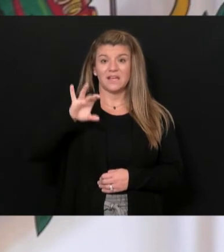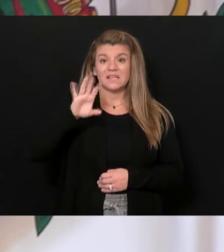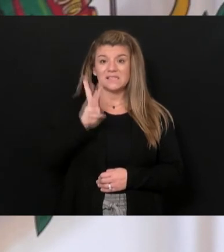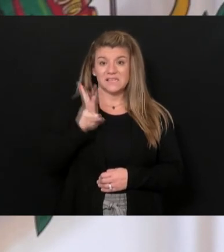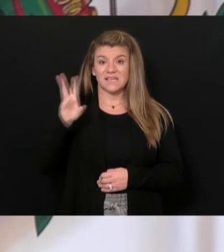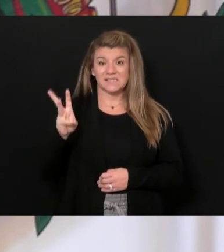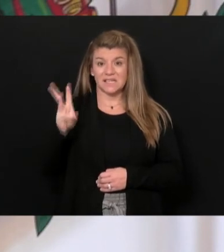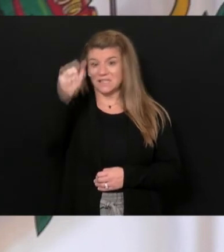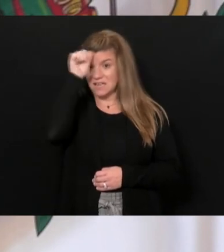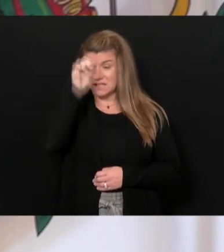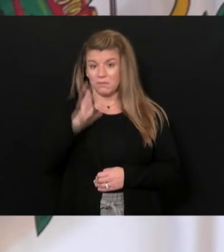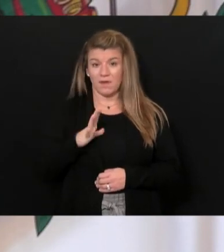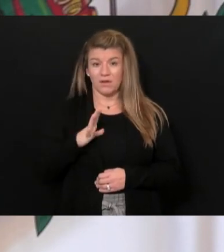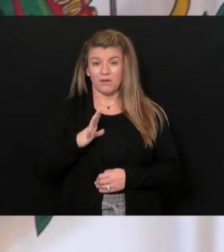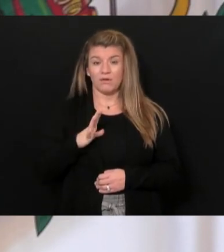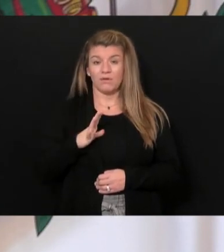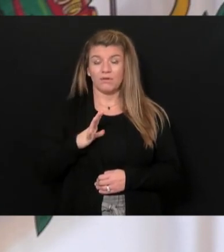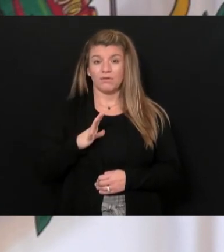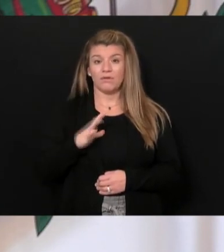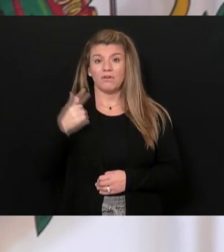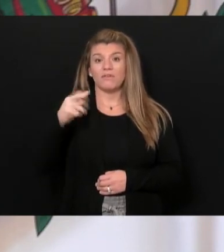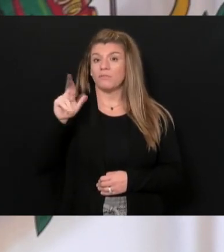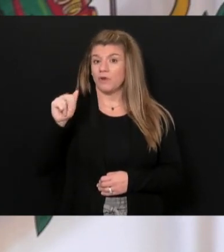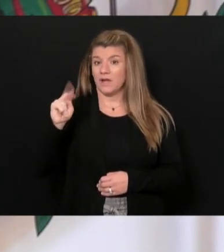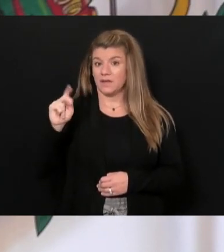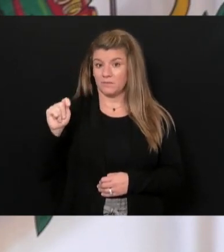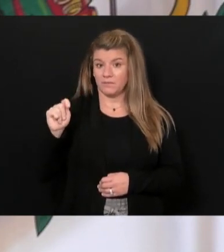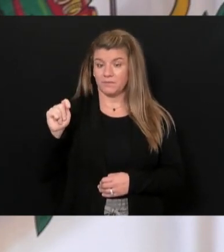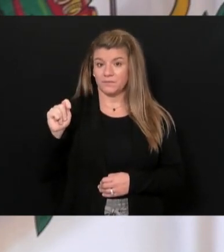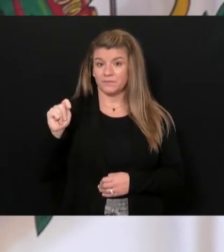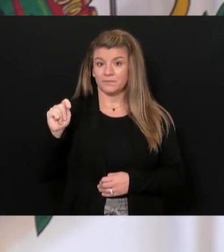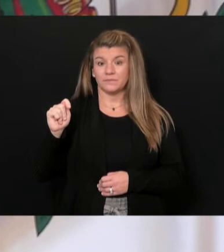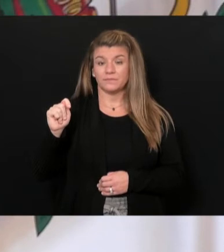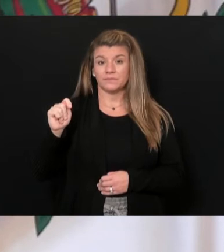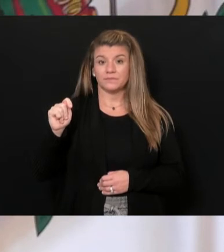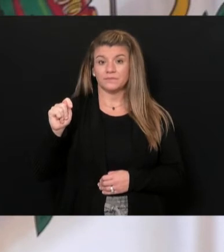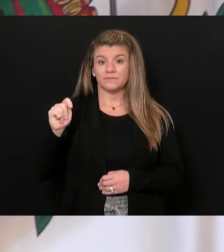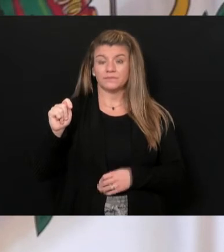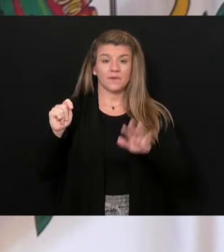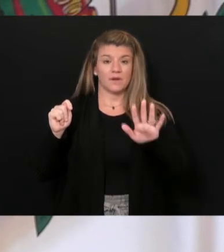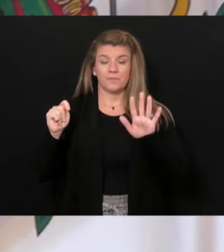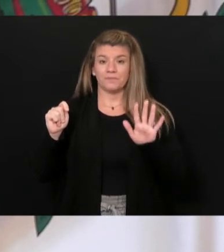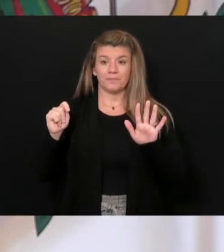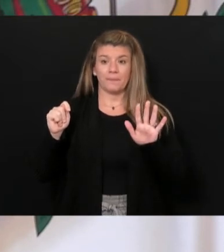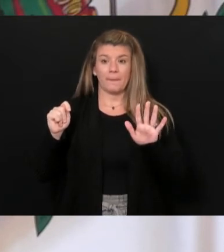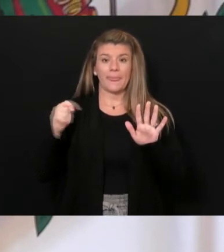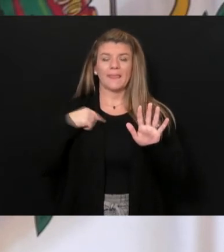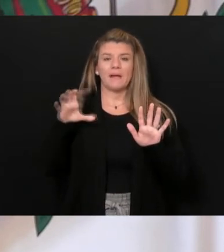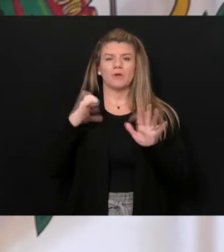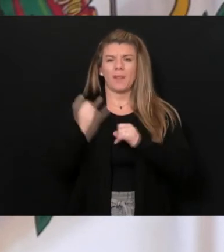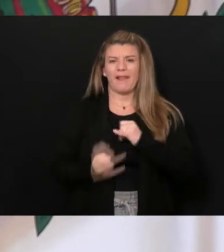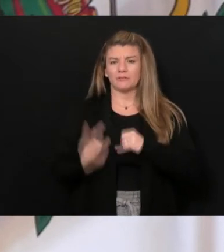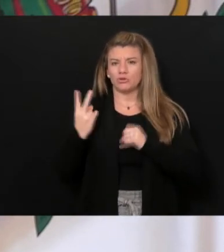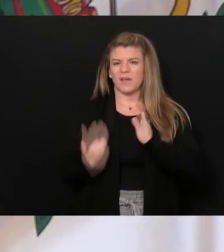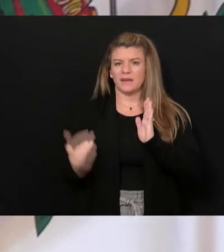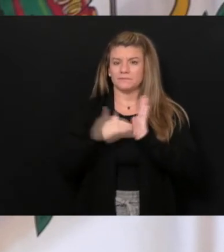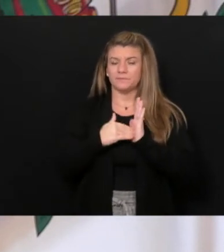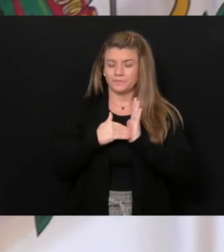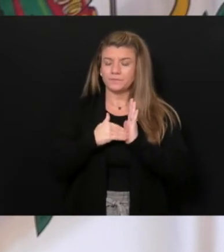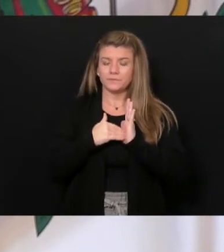death, a 66-year-old male from Grant County. And let me step right back. I want to do those last two again.